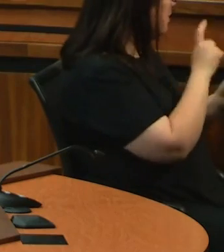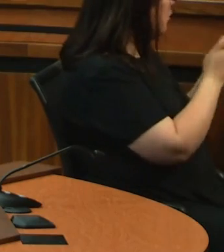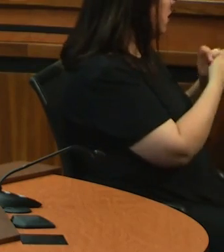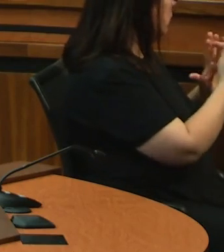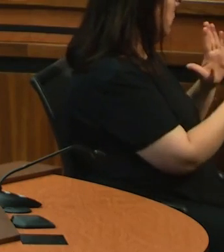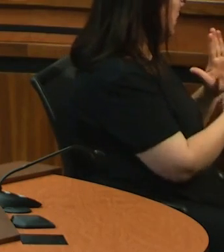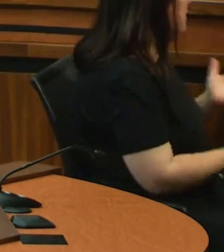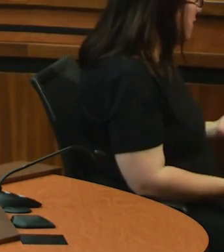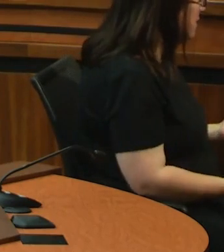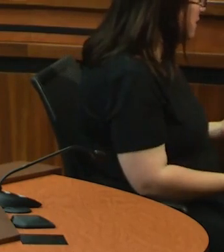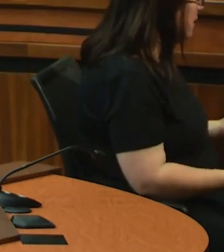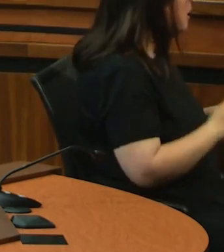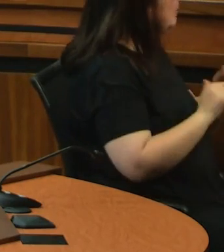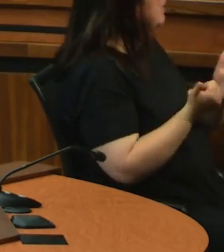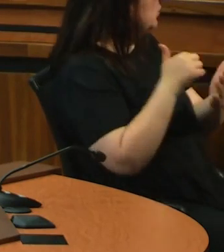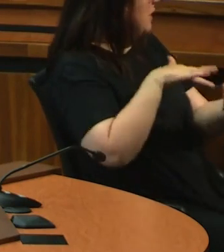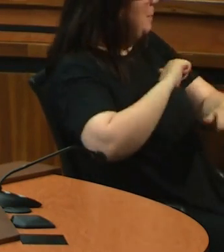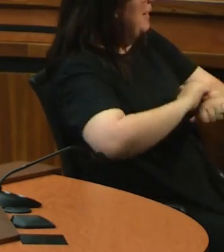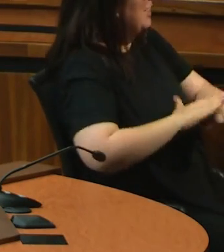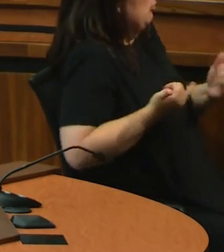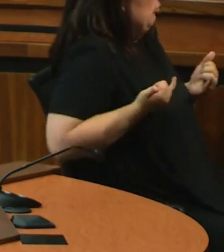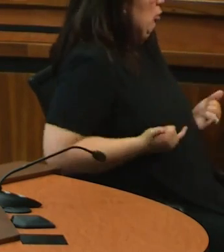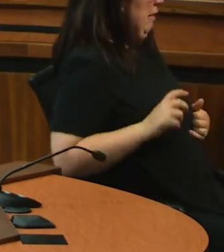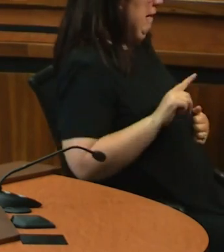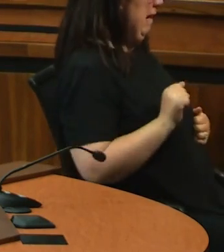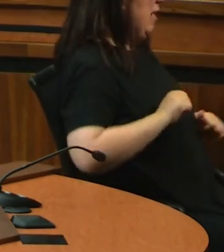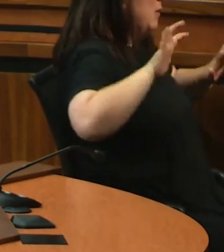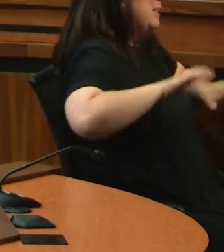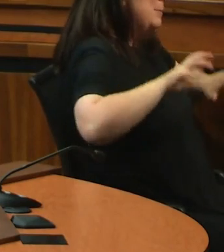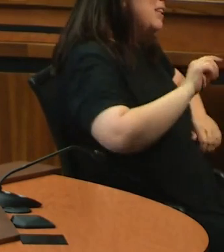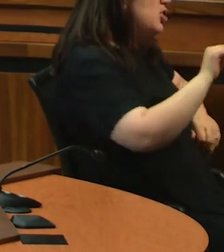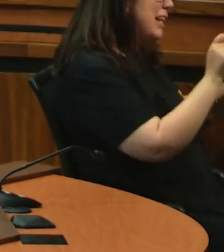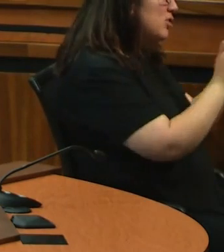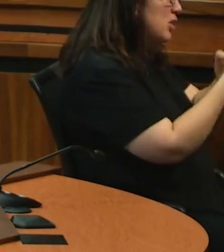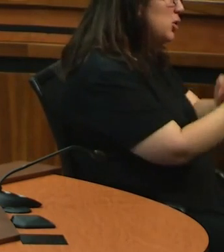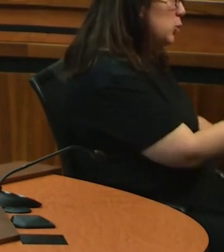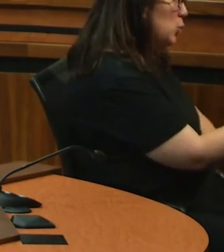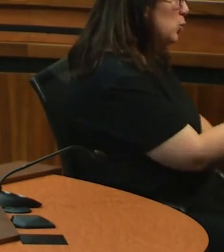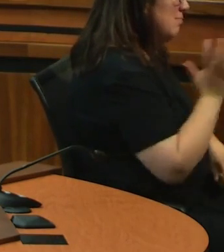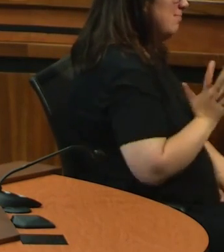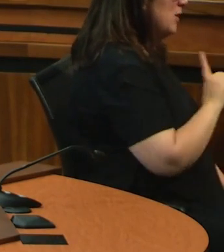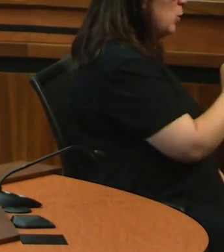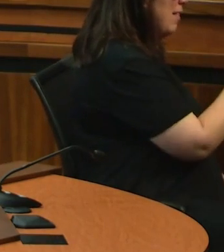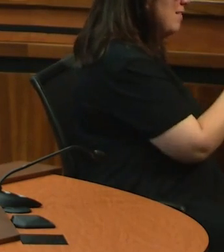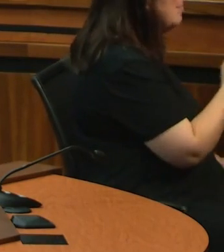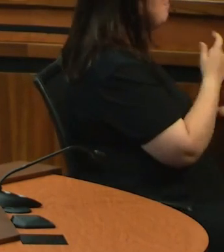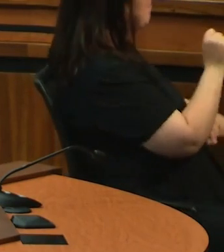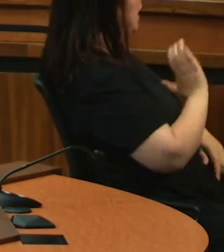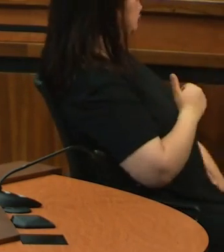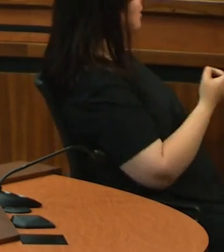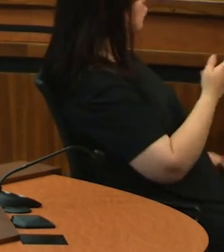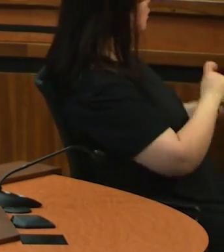and the new study. But the new study is based on the most current data. The precipitation data has also changed since then. Our history has changed, yeah. And the